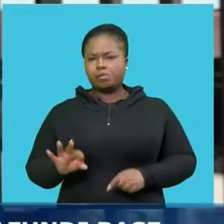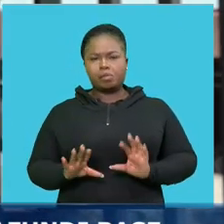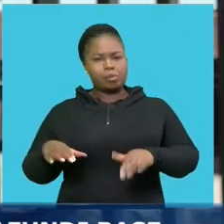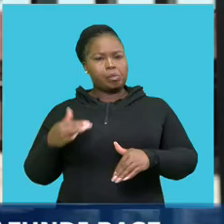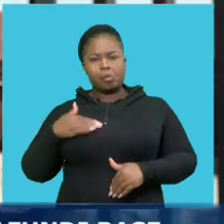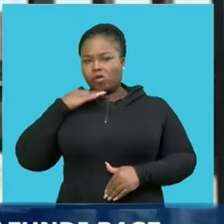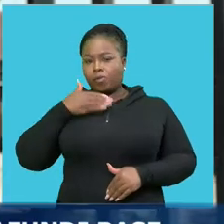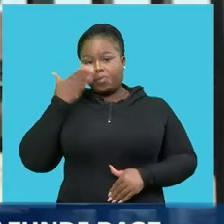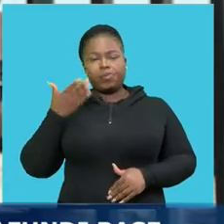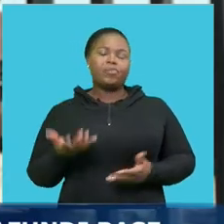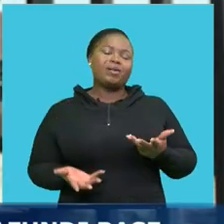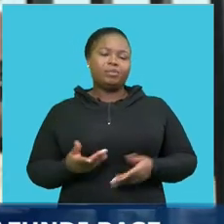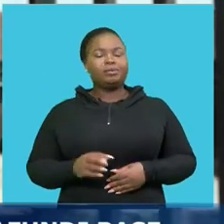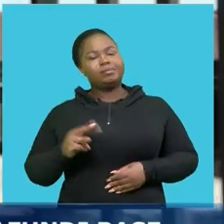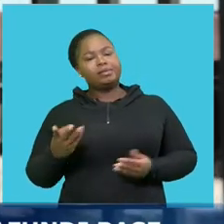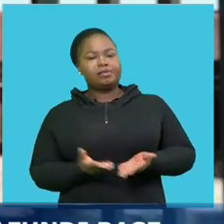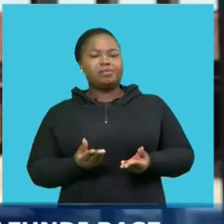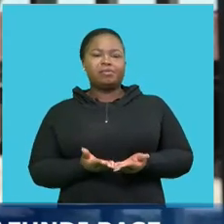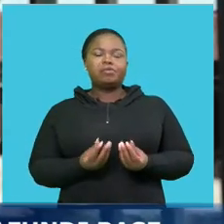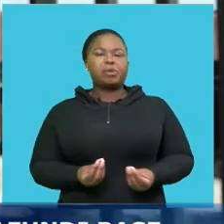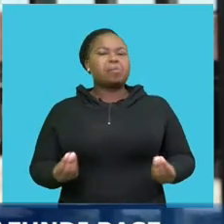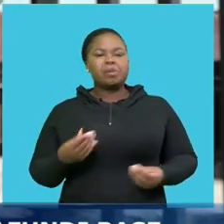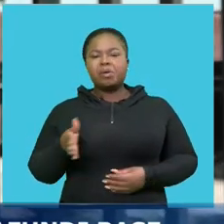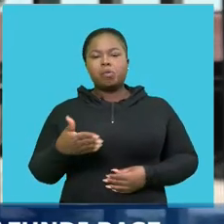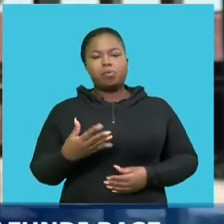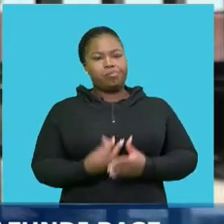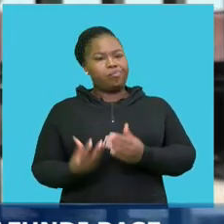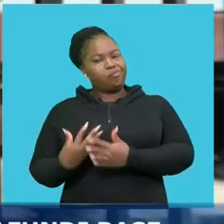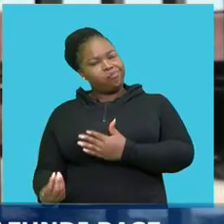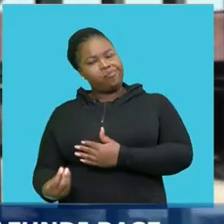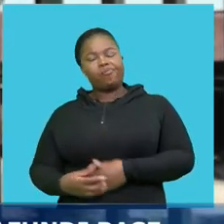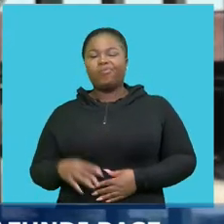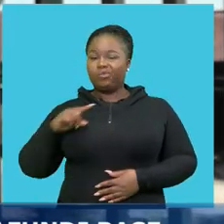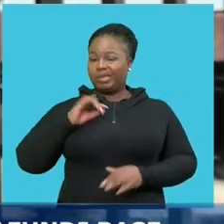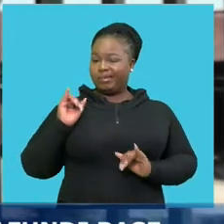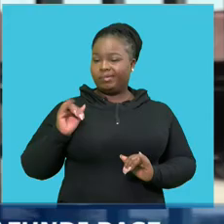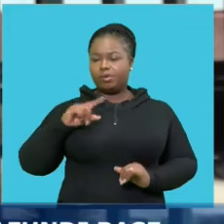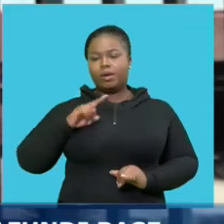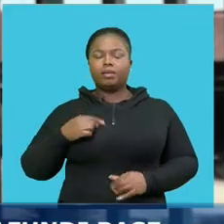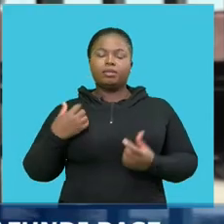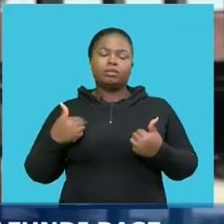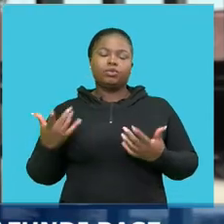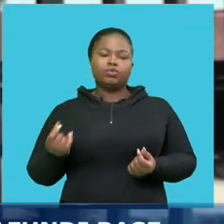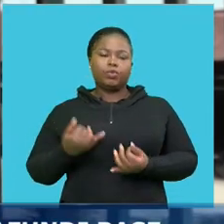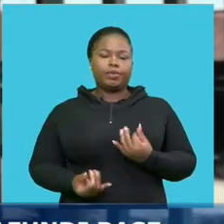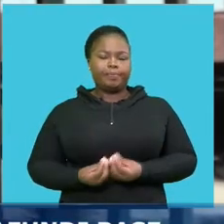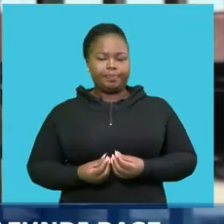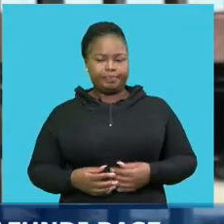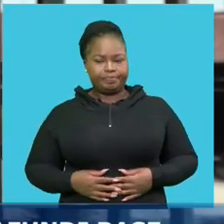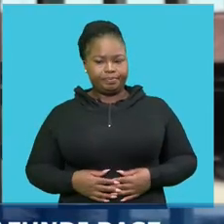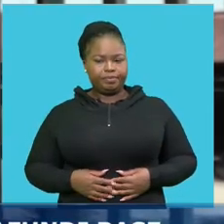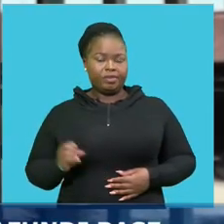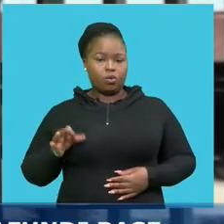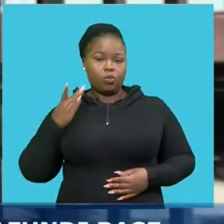like where some of the kids don't come to school, and that is also a bad thing because why then they start doing wrong things when they're